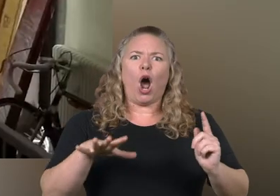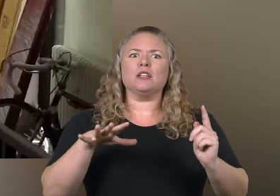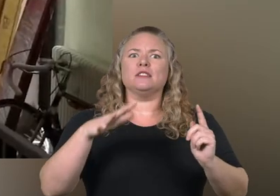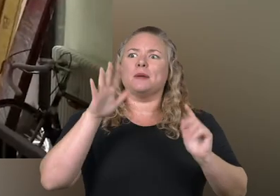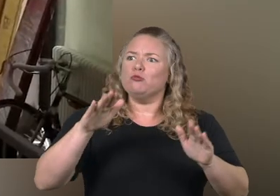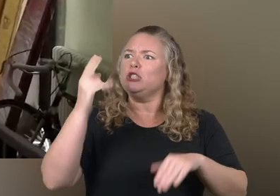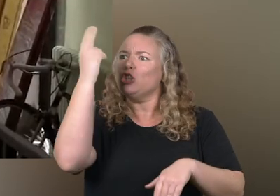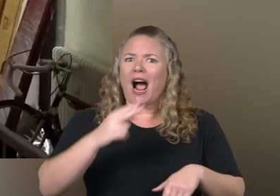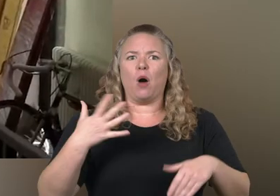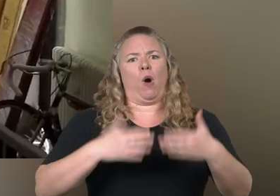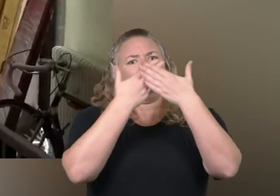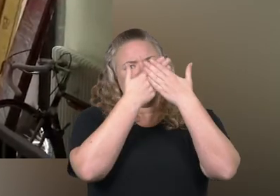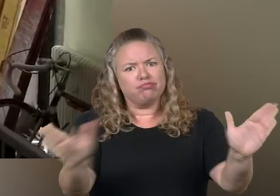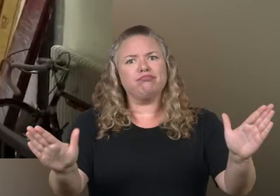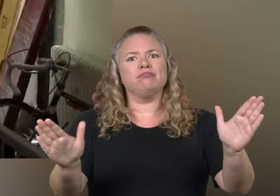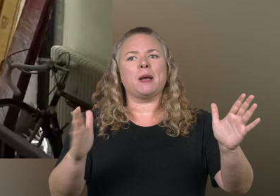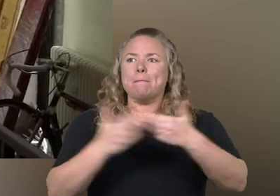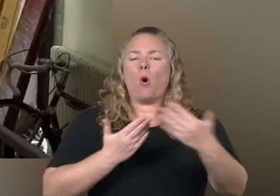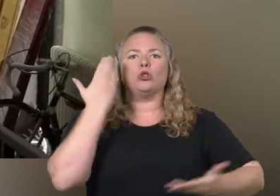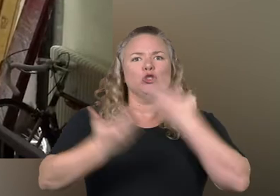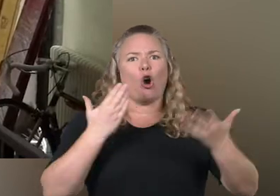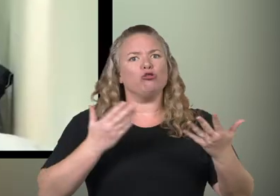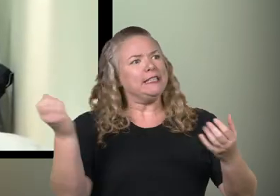Coat's centrality to